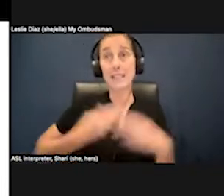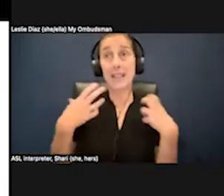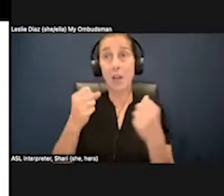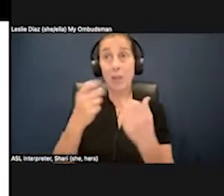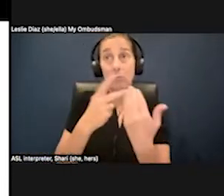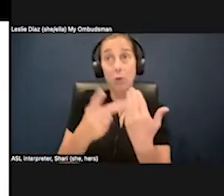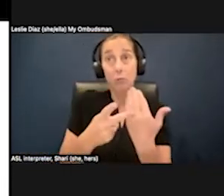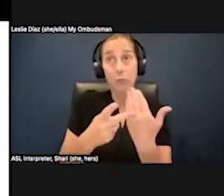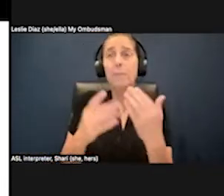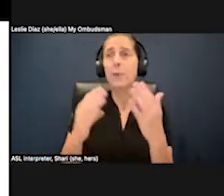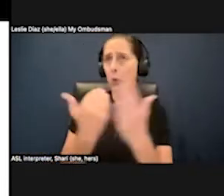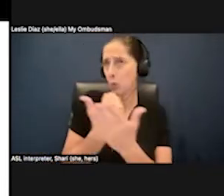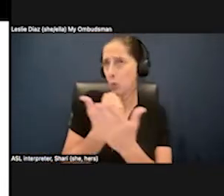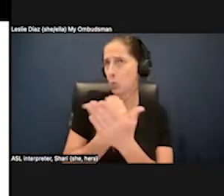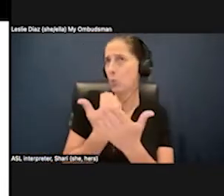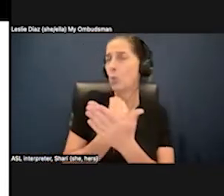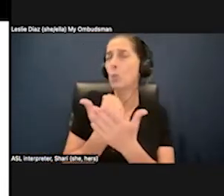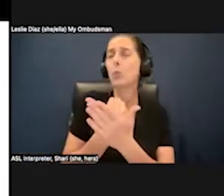exciting.